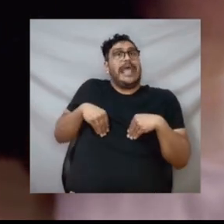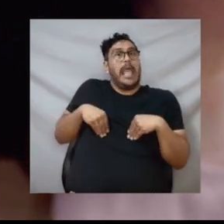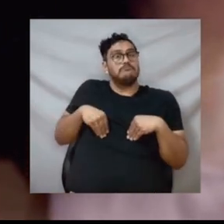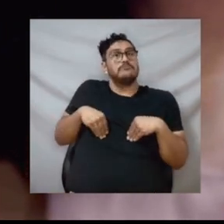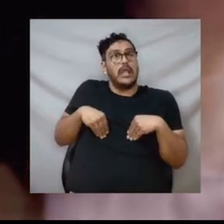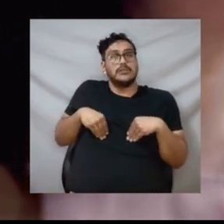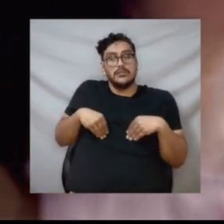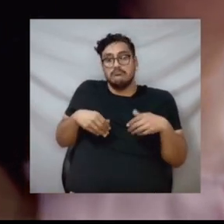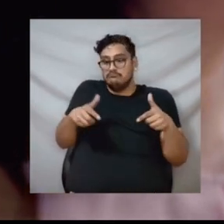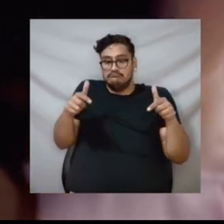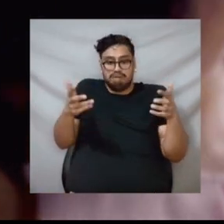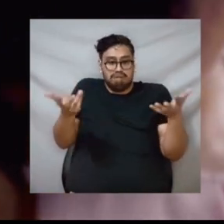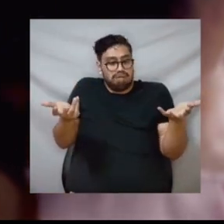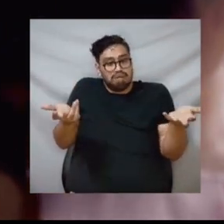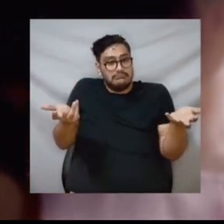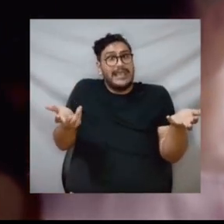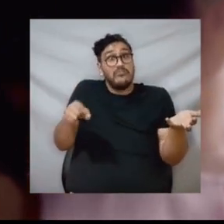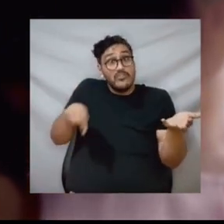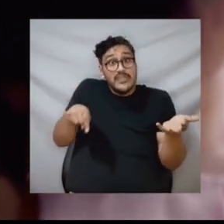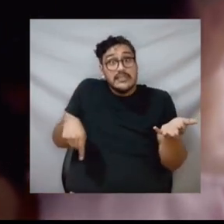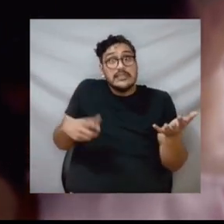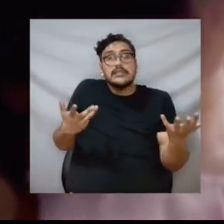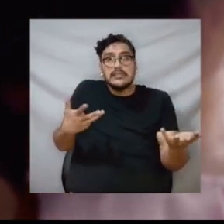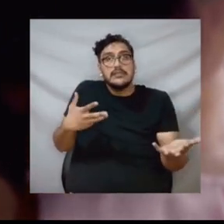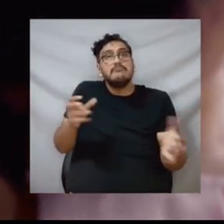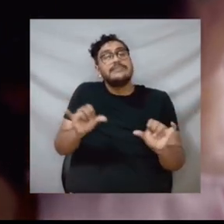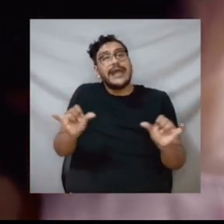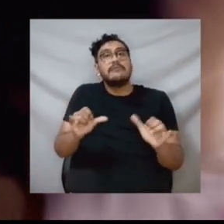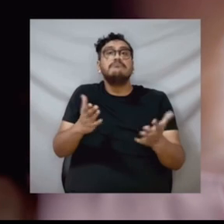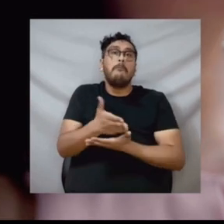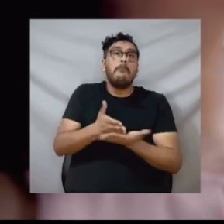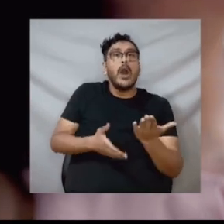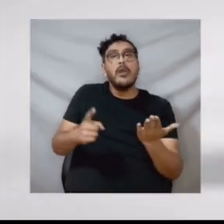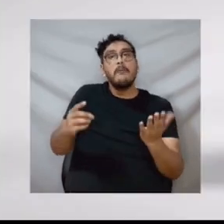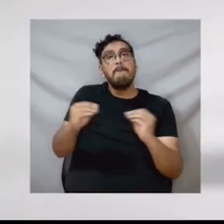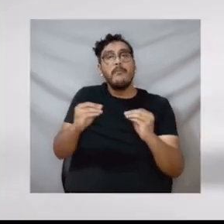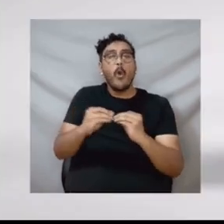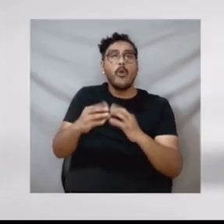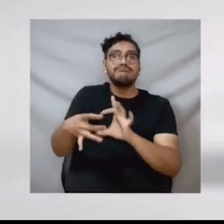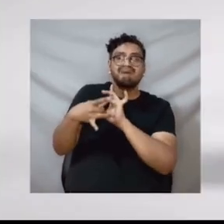of uh maybe the beginning of uh of a better relationship with him